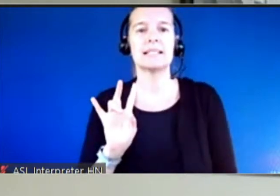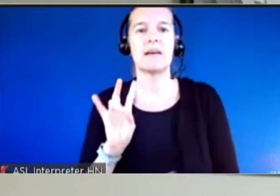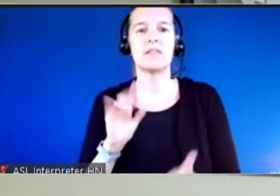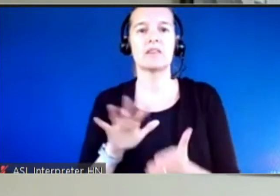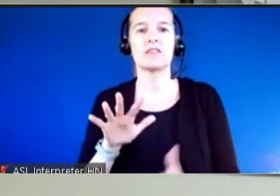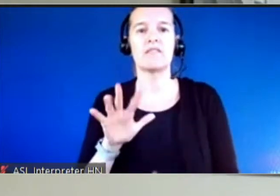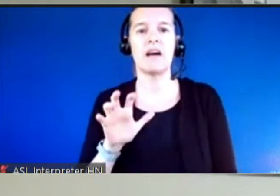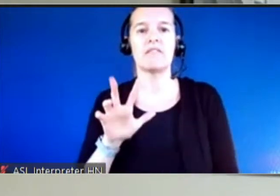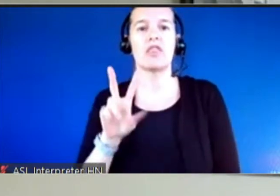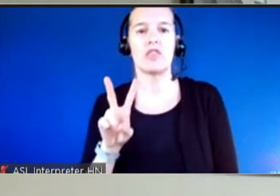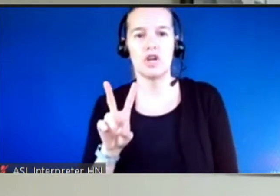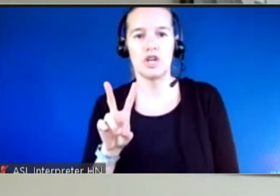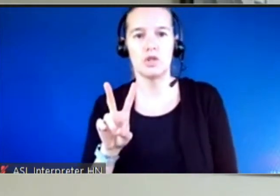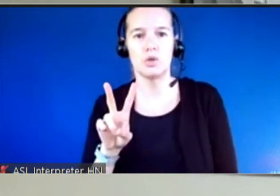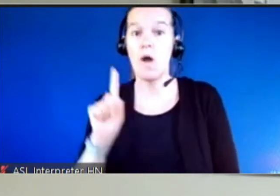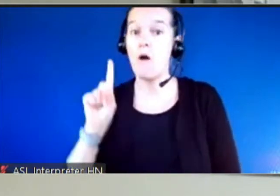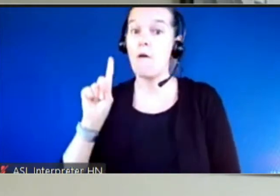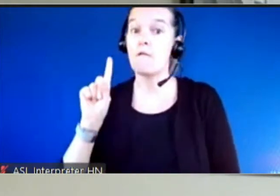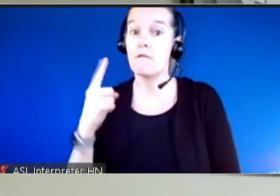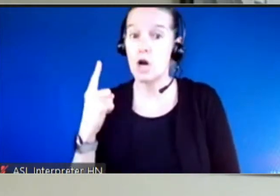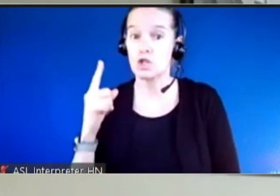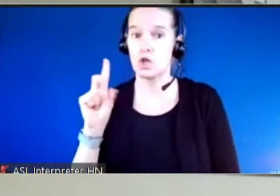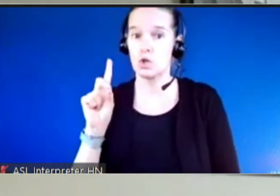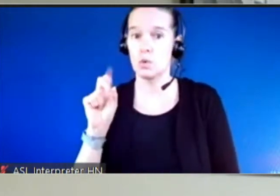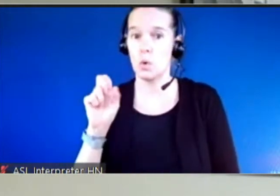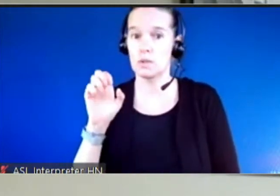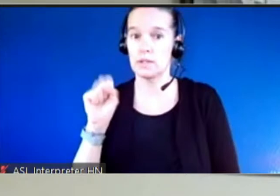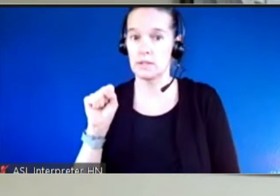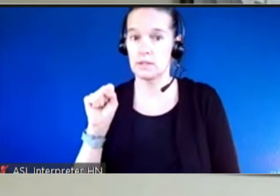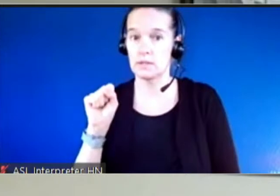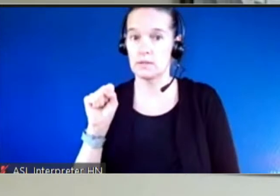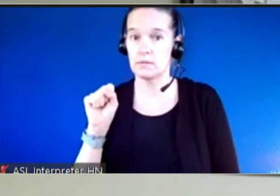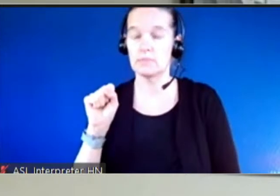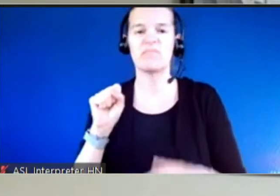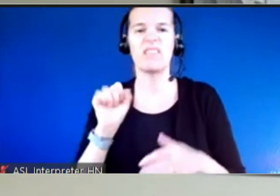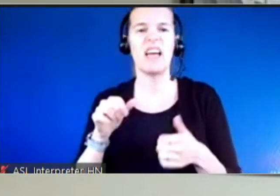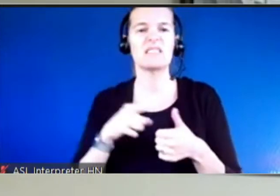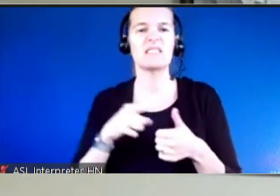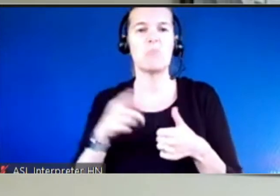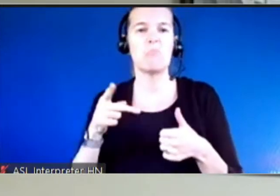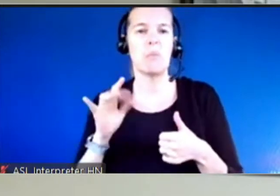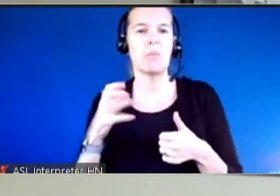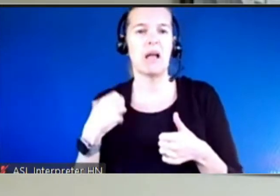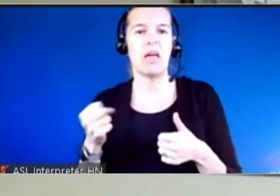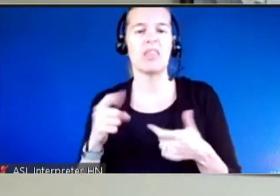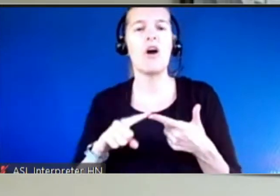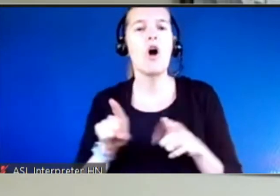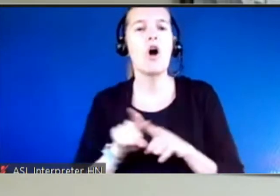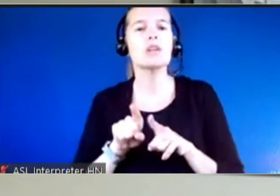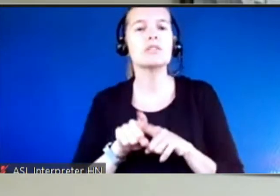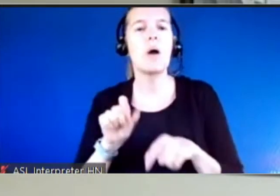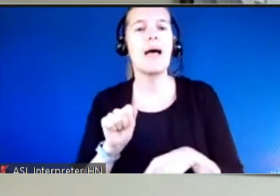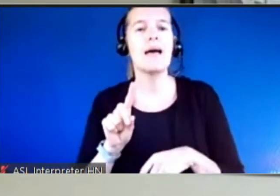7,532 first doses through public health. Adventist Health had also